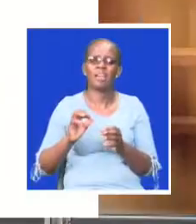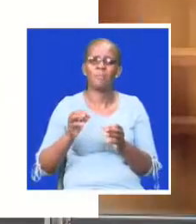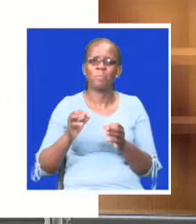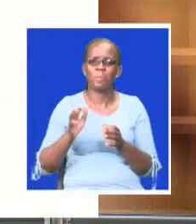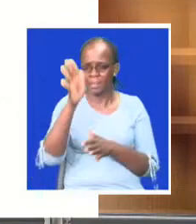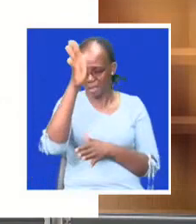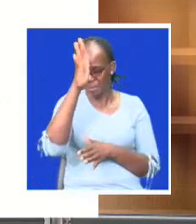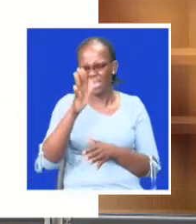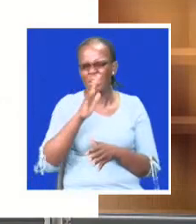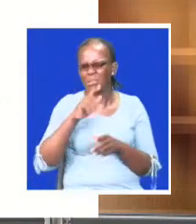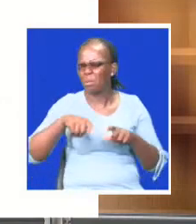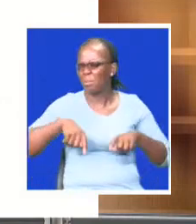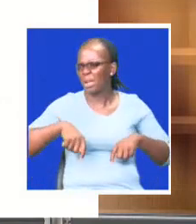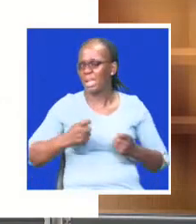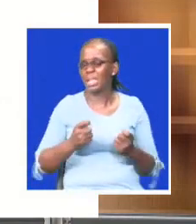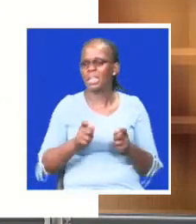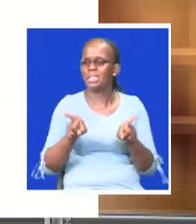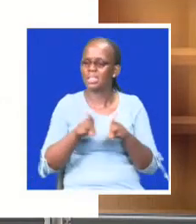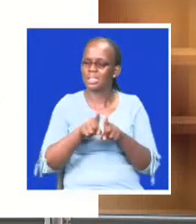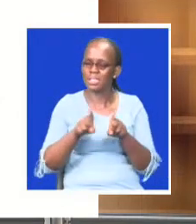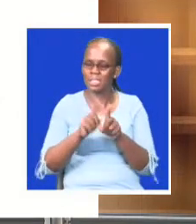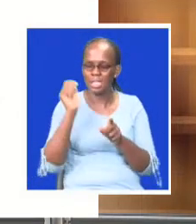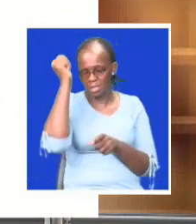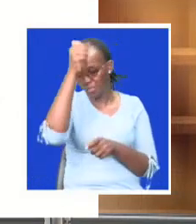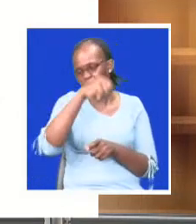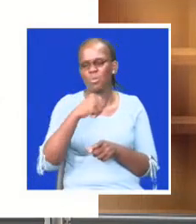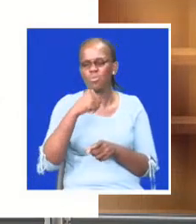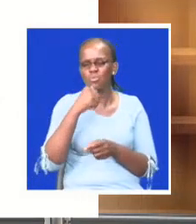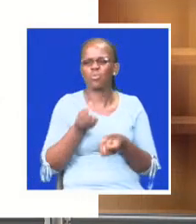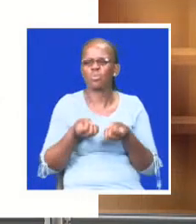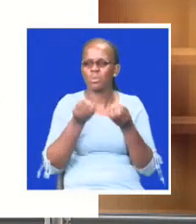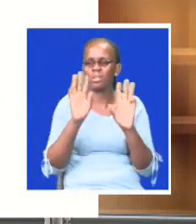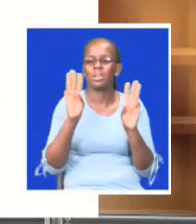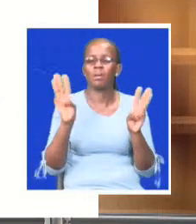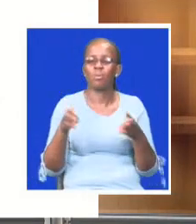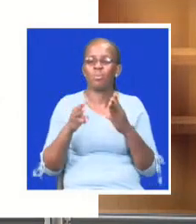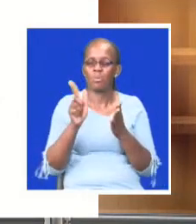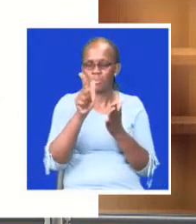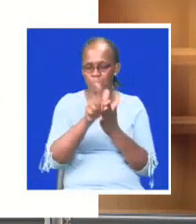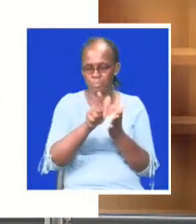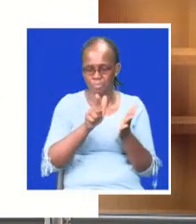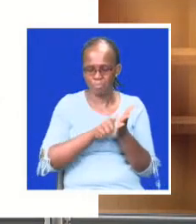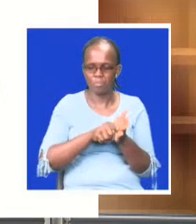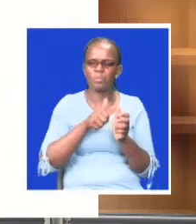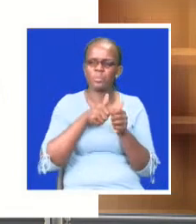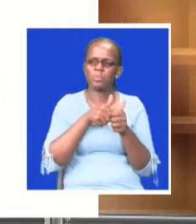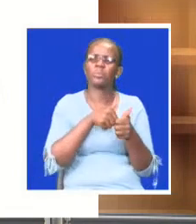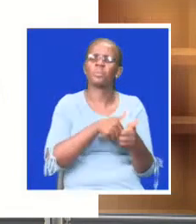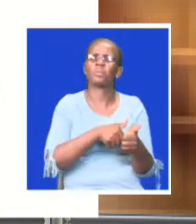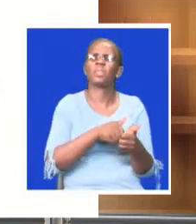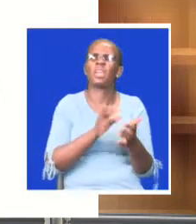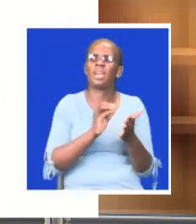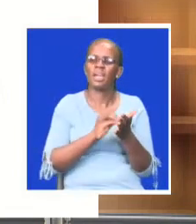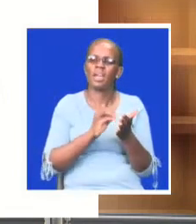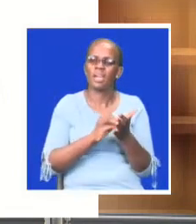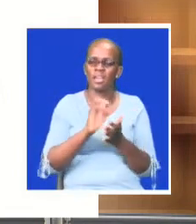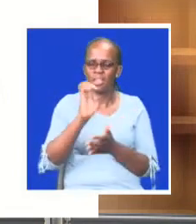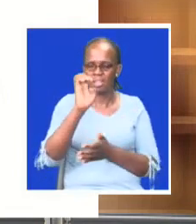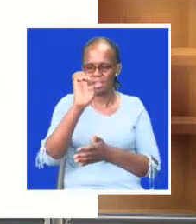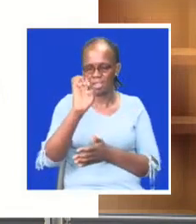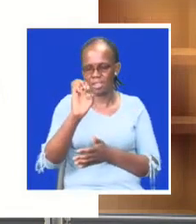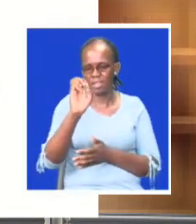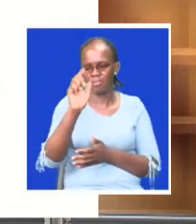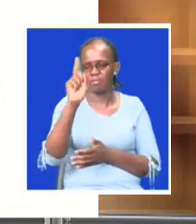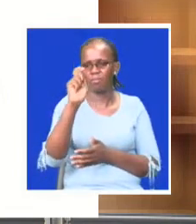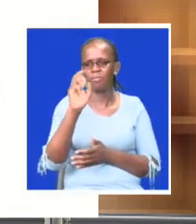gave people rules or laws to follow. These rules are found on